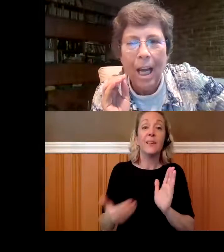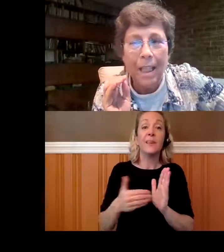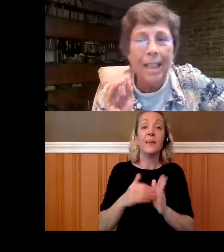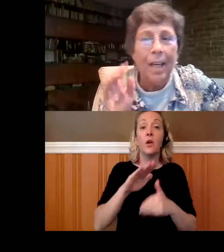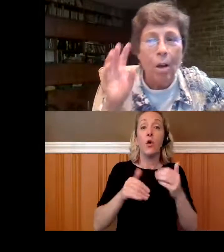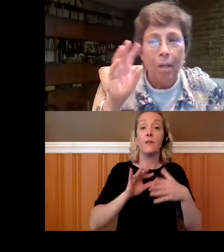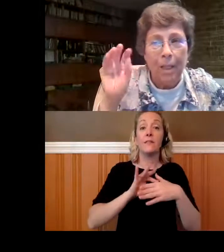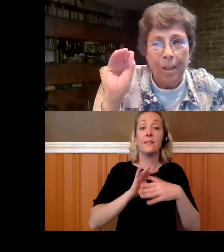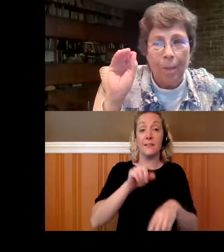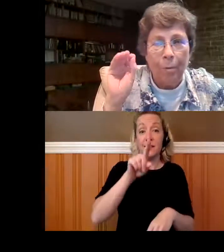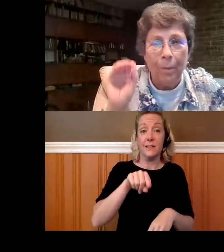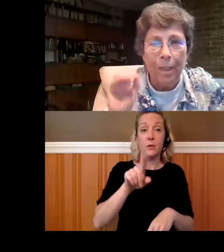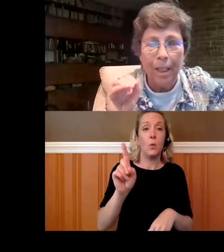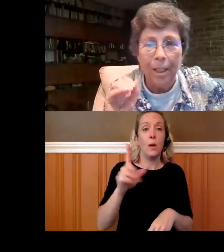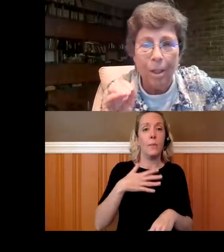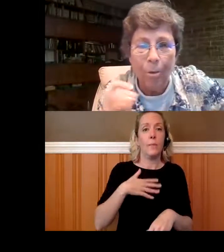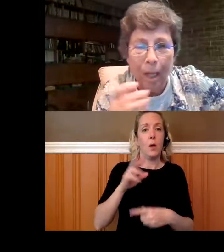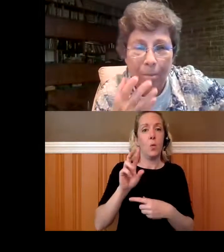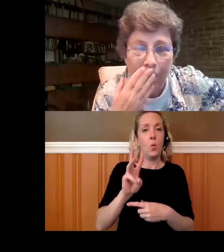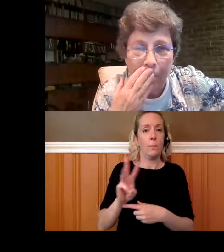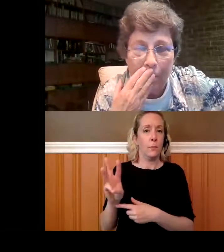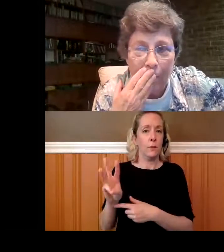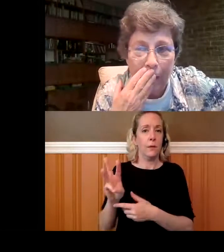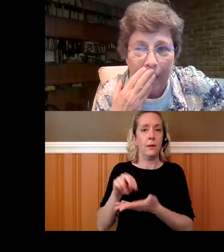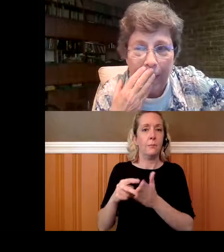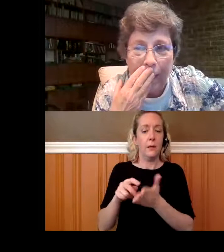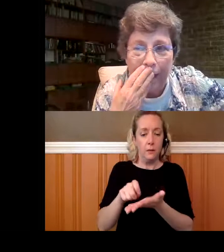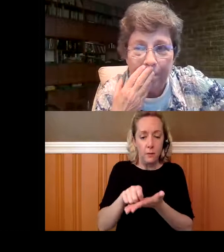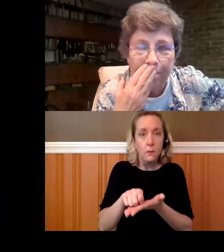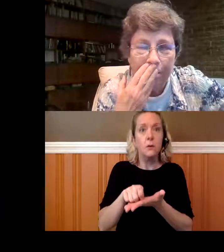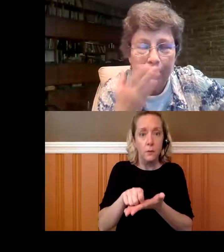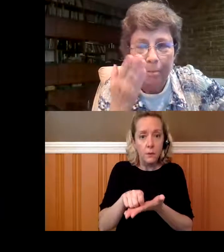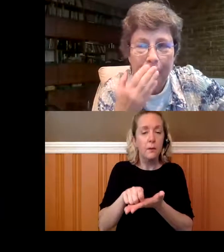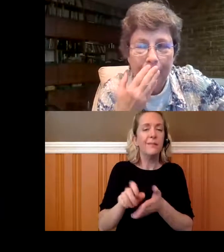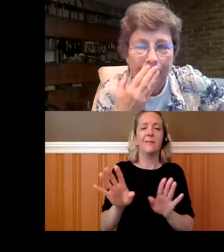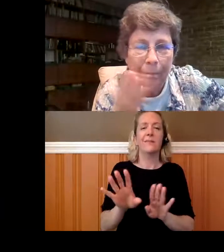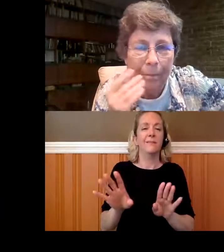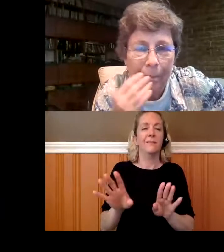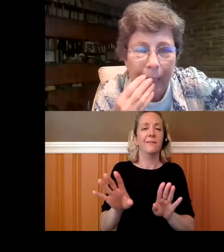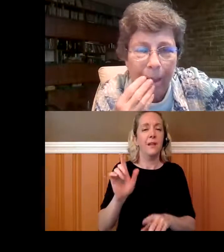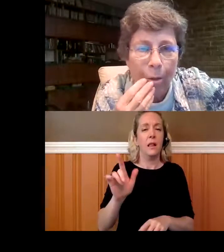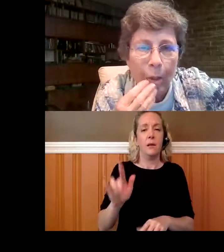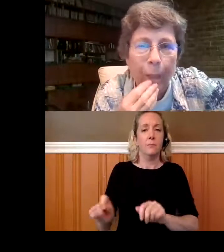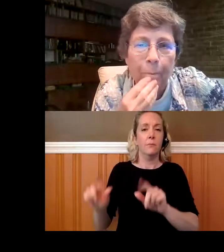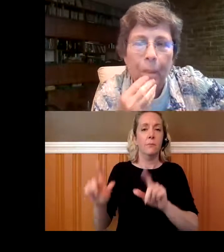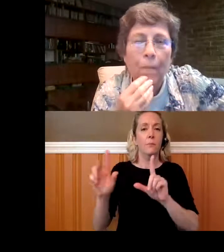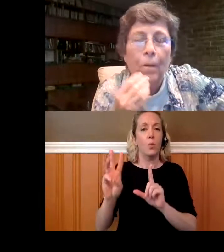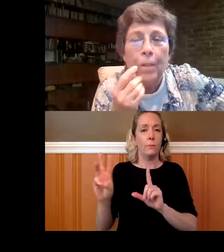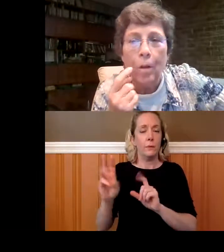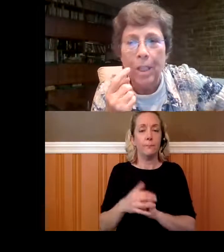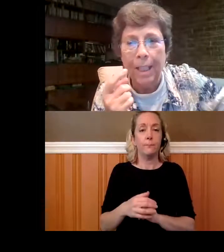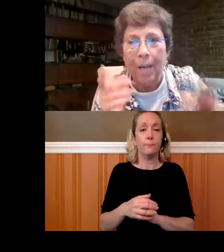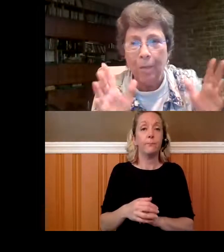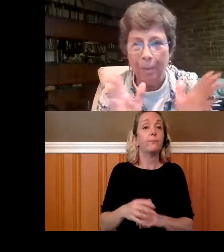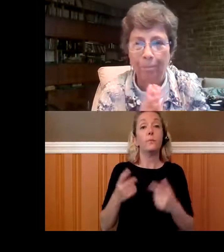so you don't have to try to take the notes. But first of all, you sit down with them and